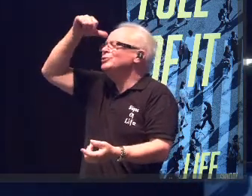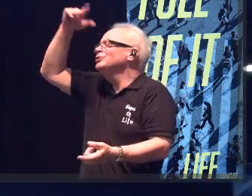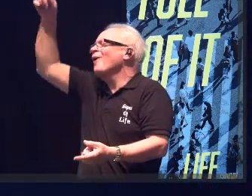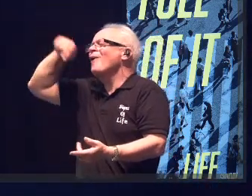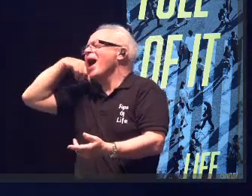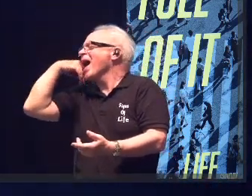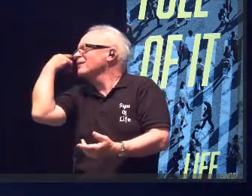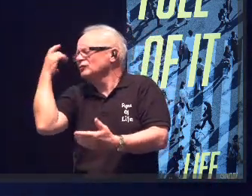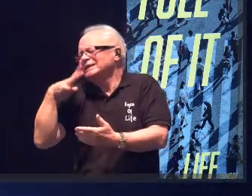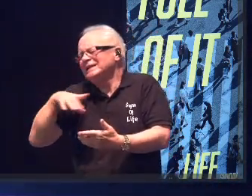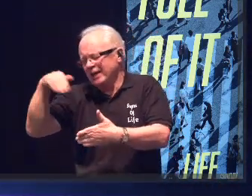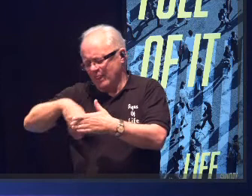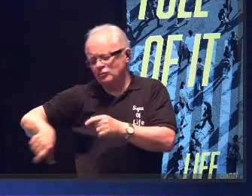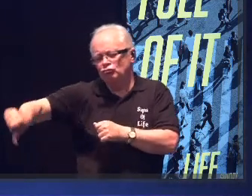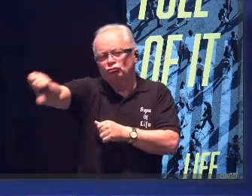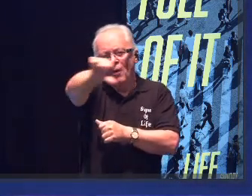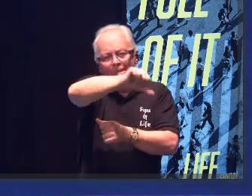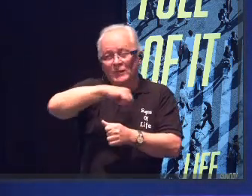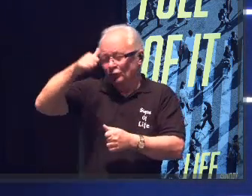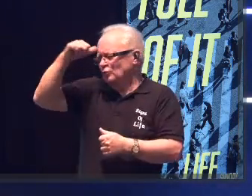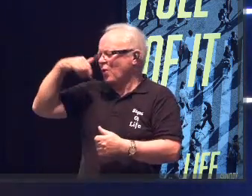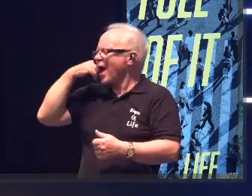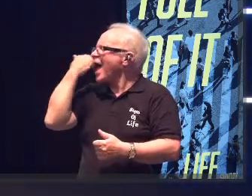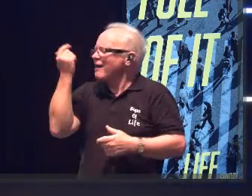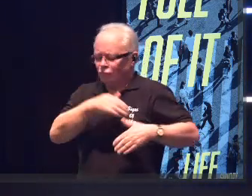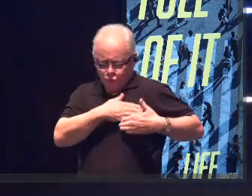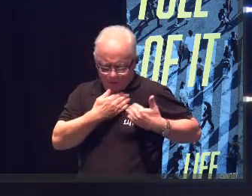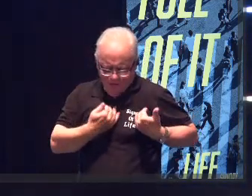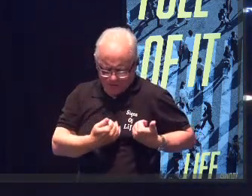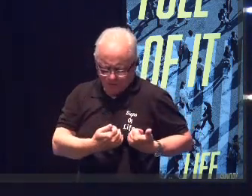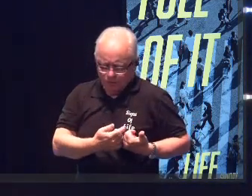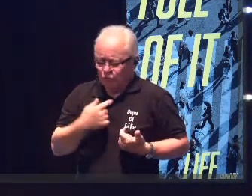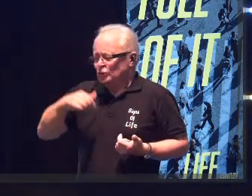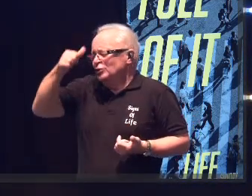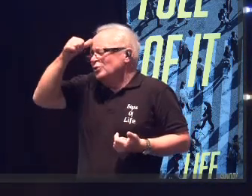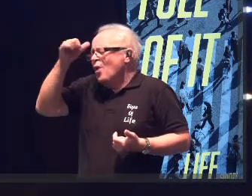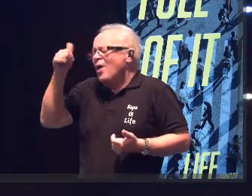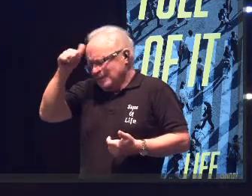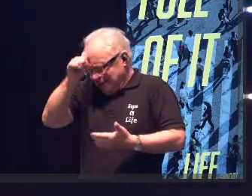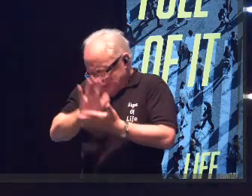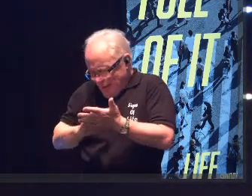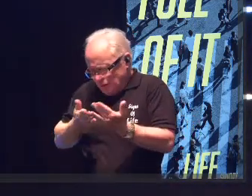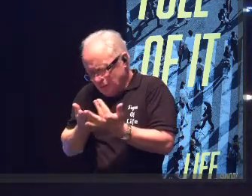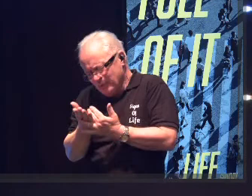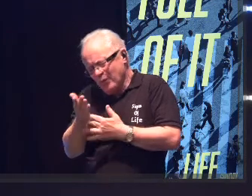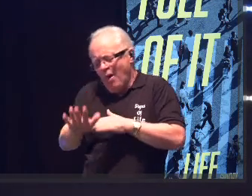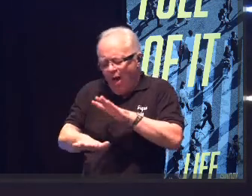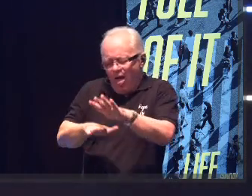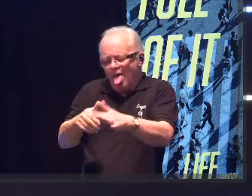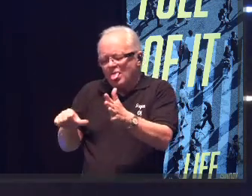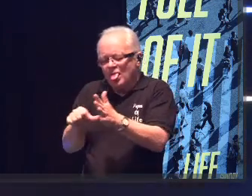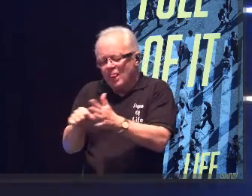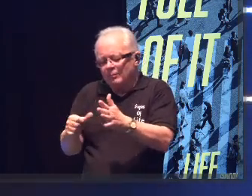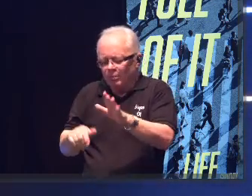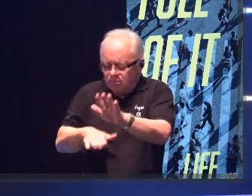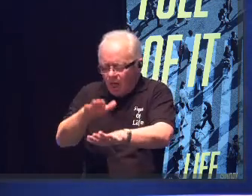this room. You know each heart. You know what each of us is walking through, and you know what the step that each of us need to now take.